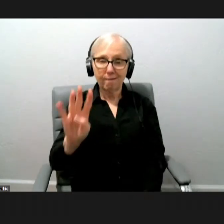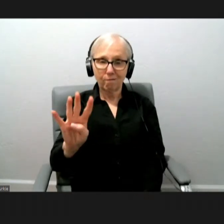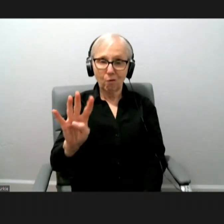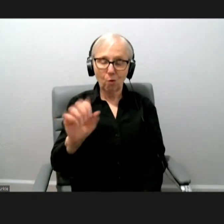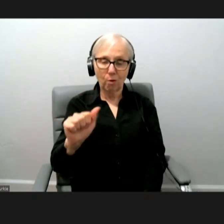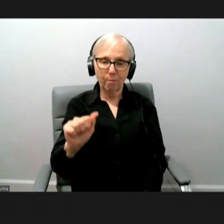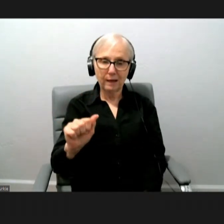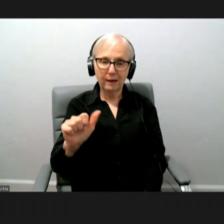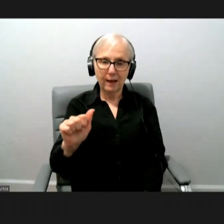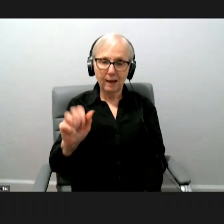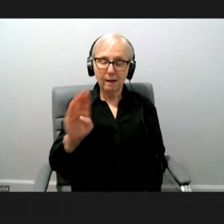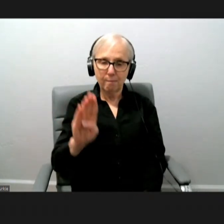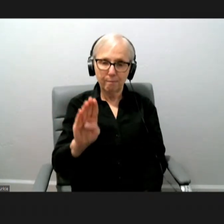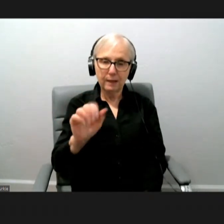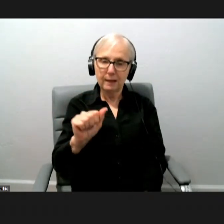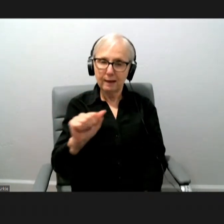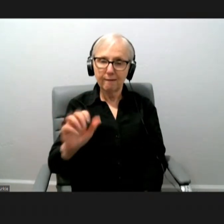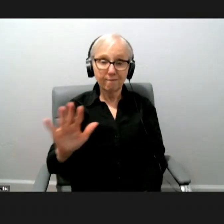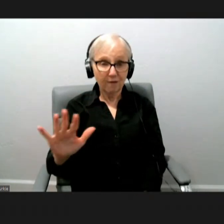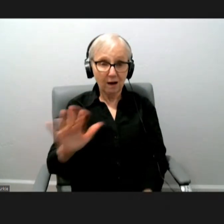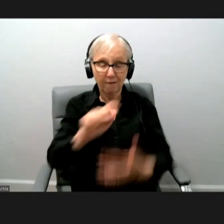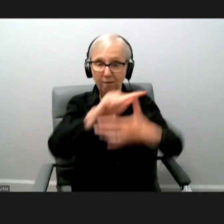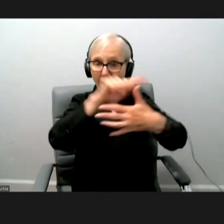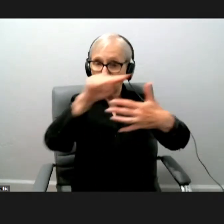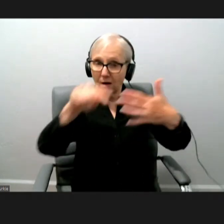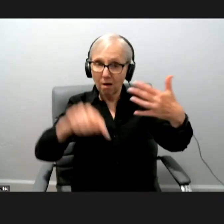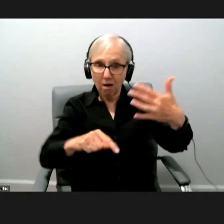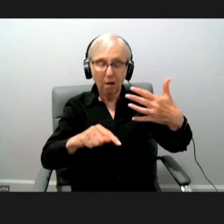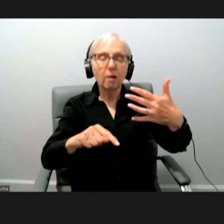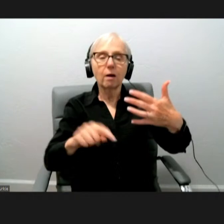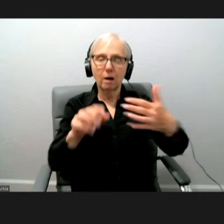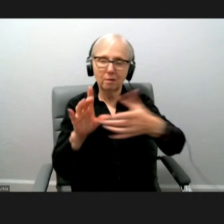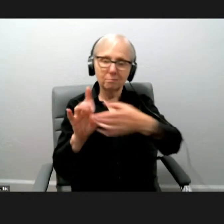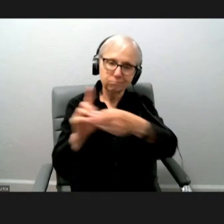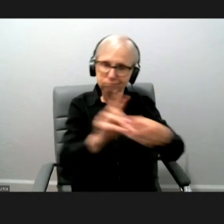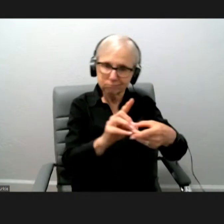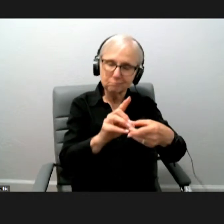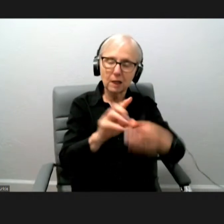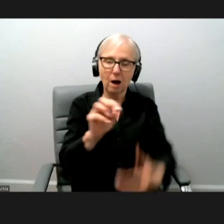and BA5 subvariants, but all of them are Omicron variants.